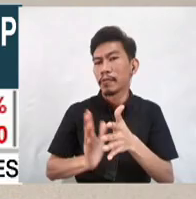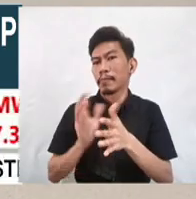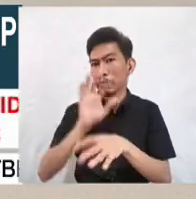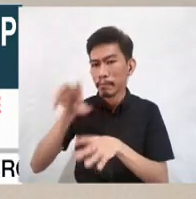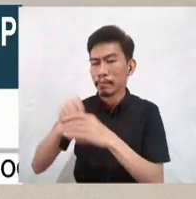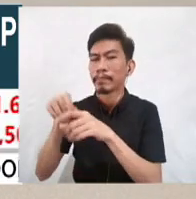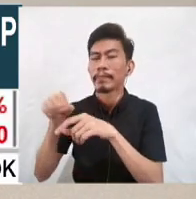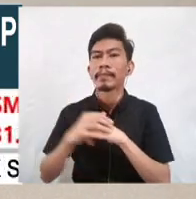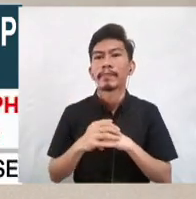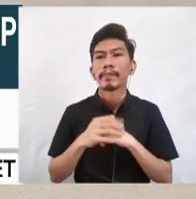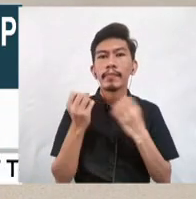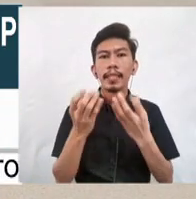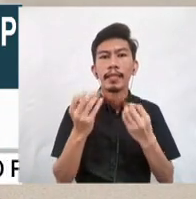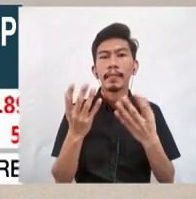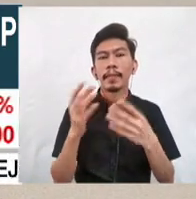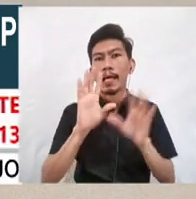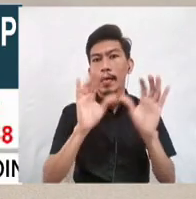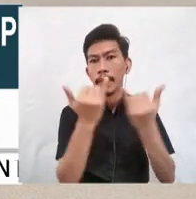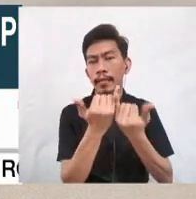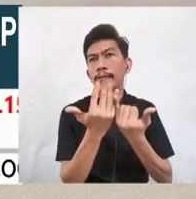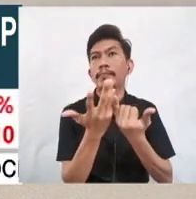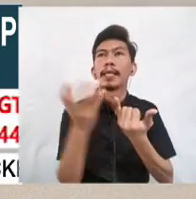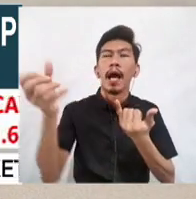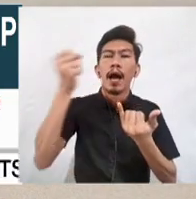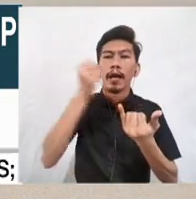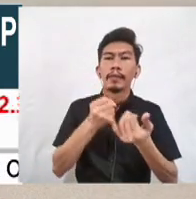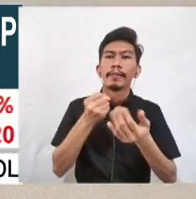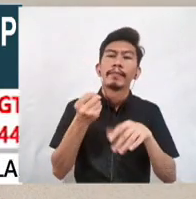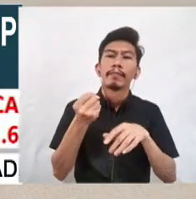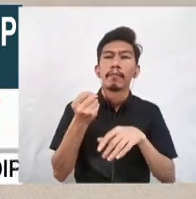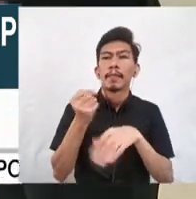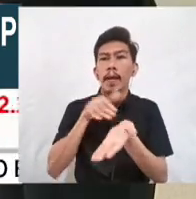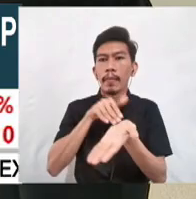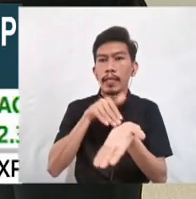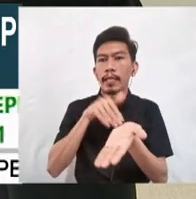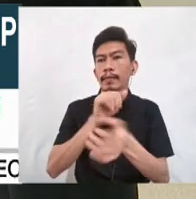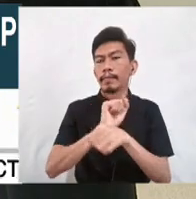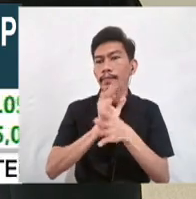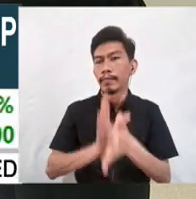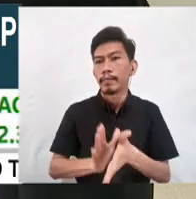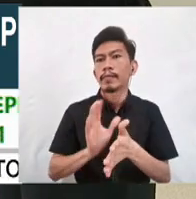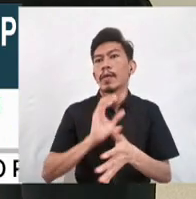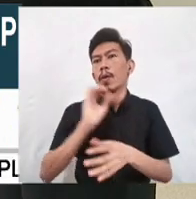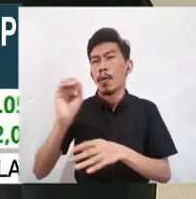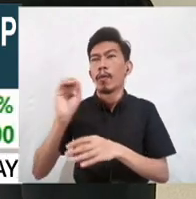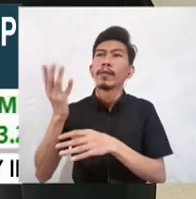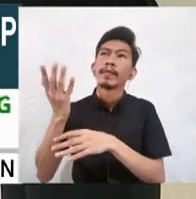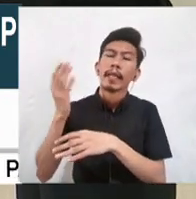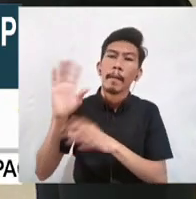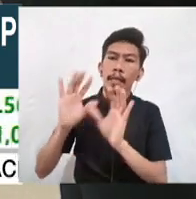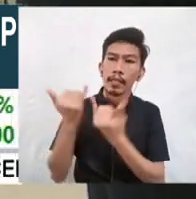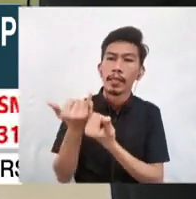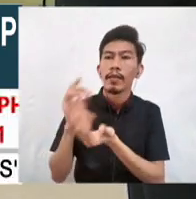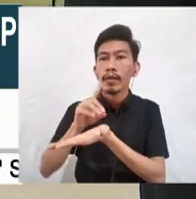our locator companies also hire medical workers, no, so they have their own company, doctors, nurses, no.